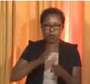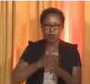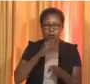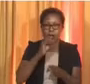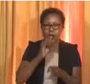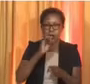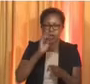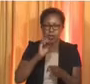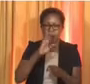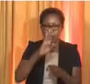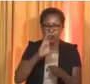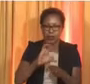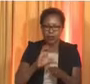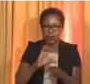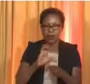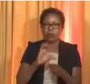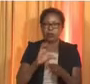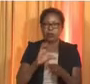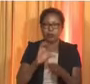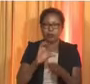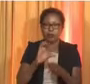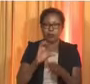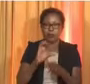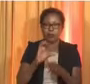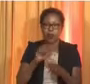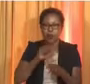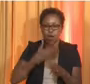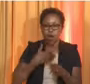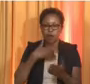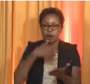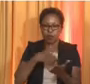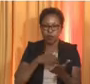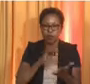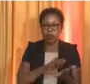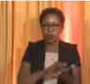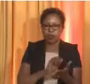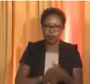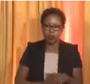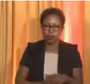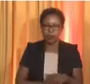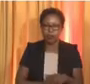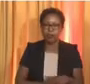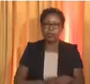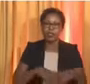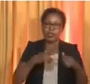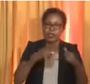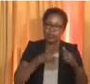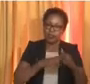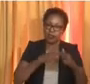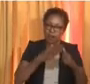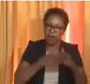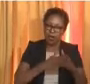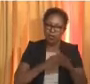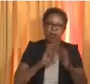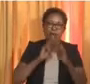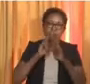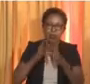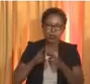of IBC. We have captured that. The 79th respondent, Kituo